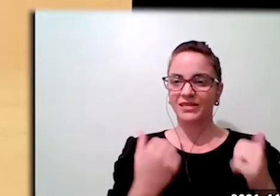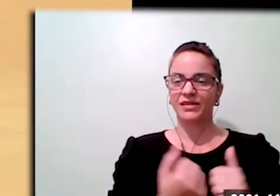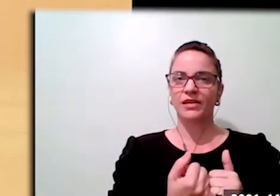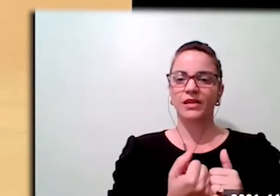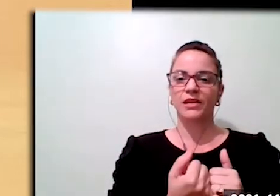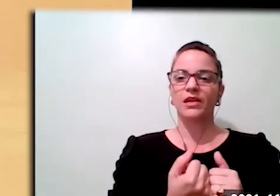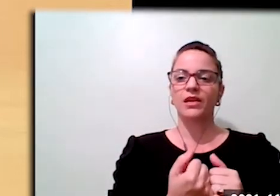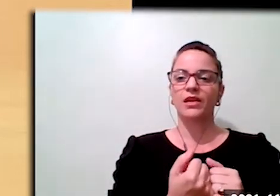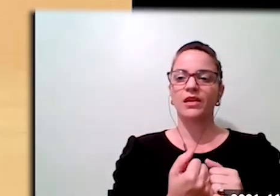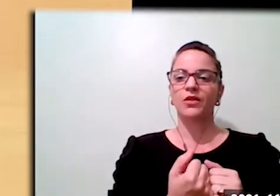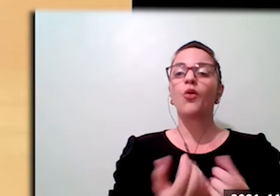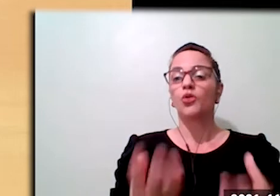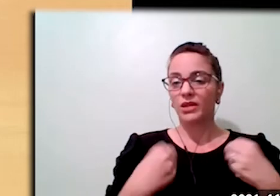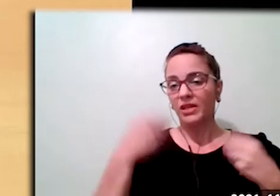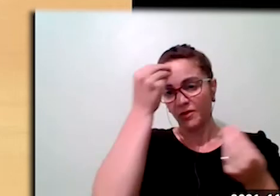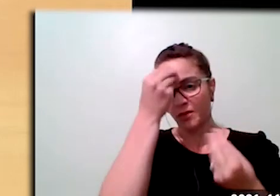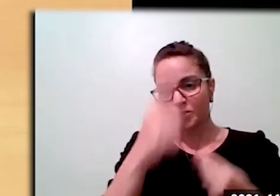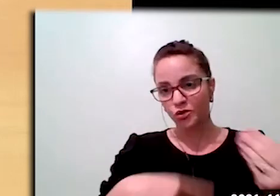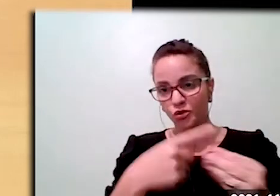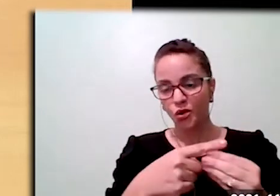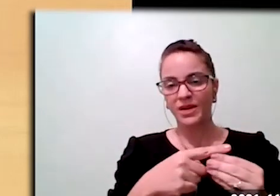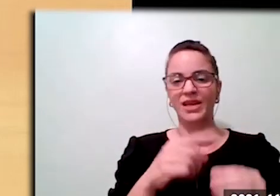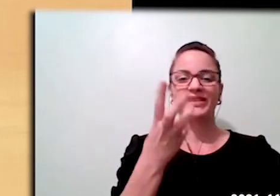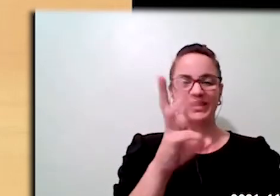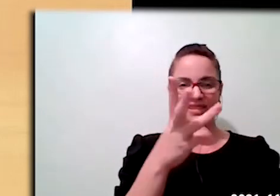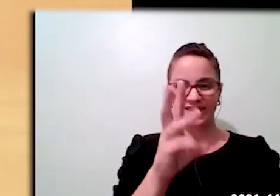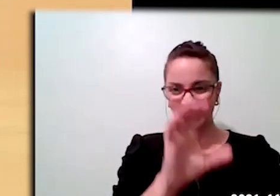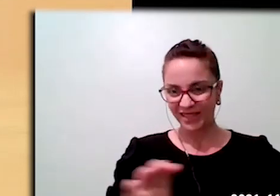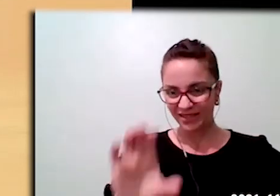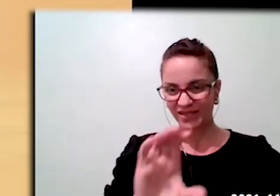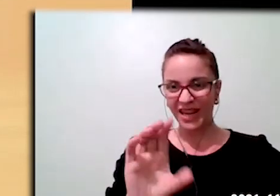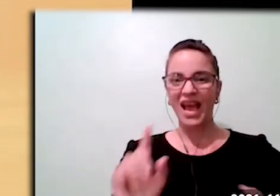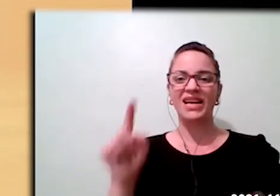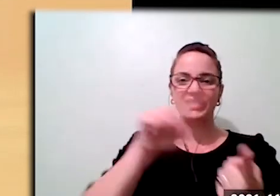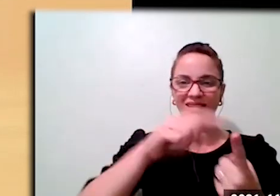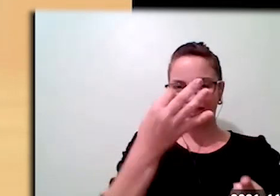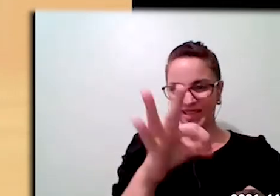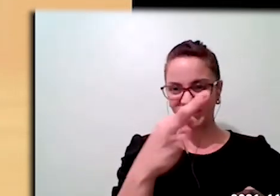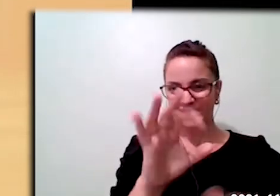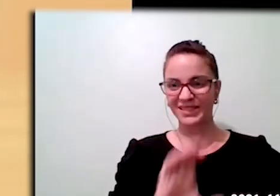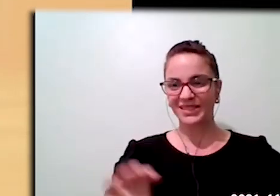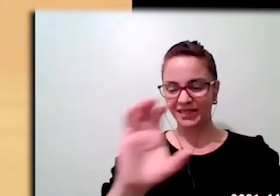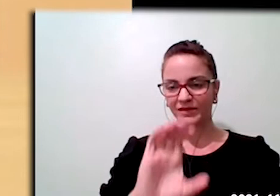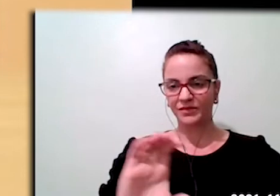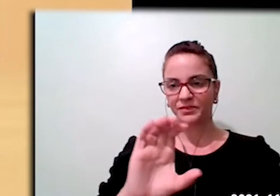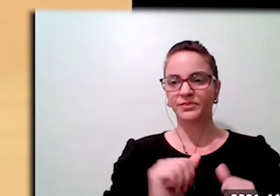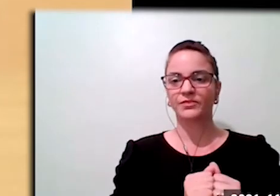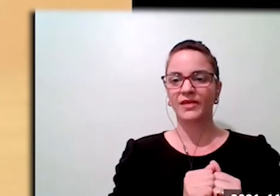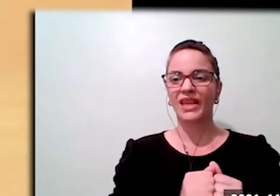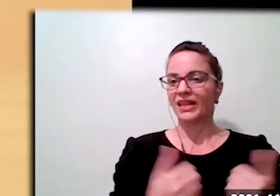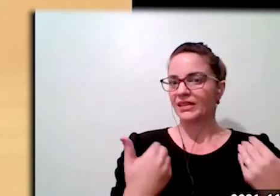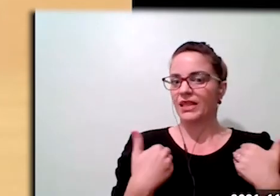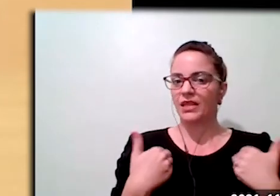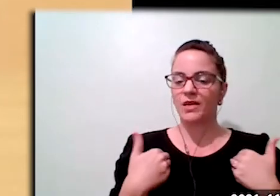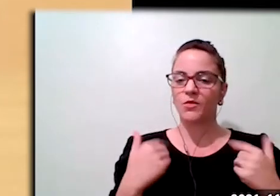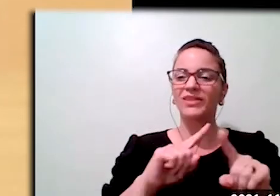centuries, 18th centuries, and later in the 19th century. In the last century, three defensive lines were